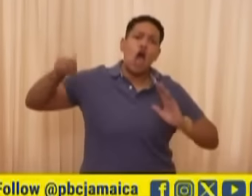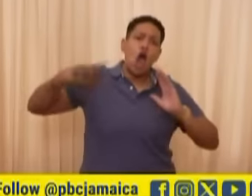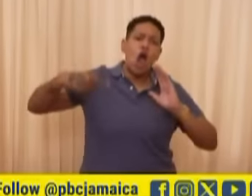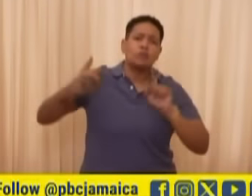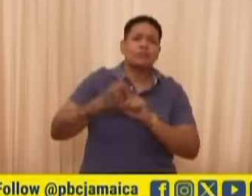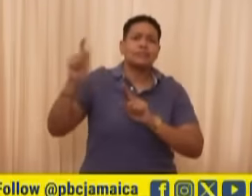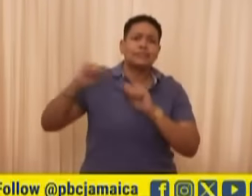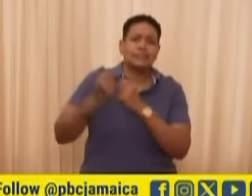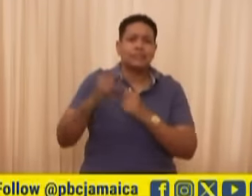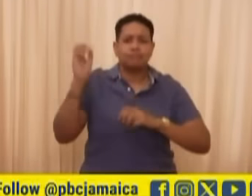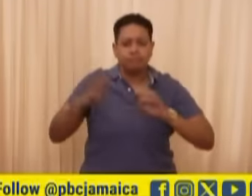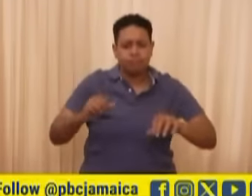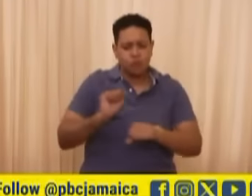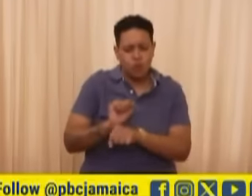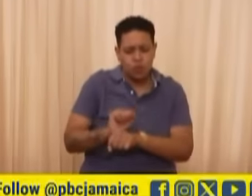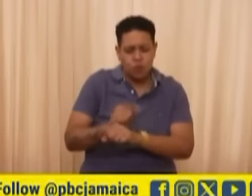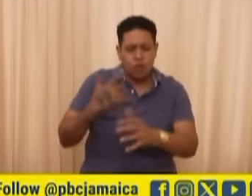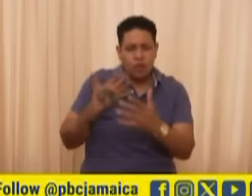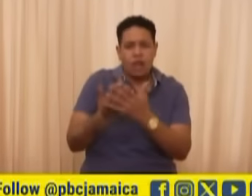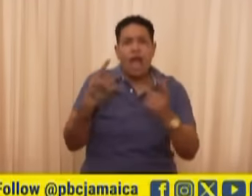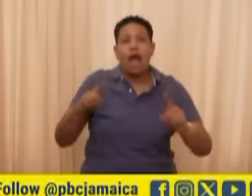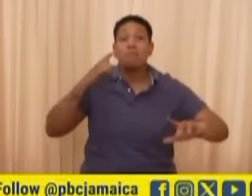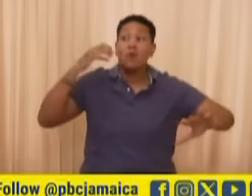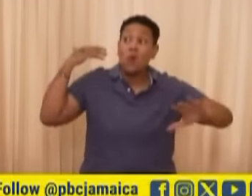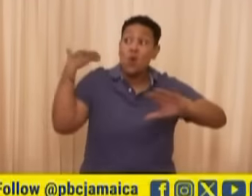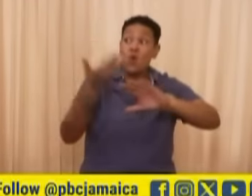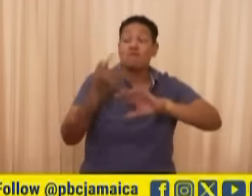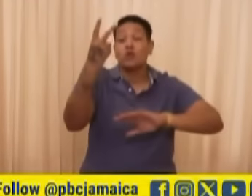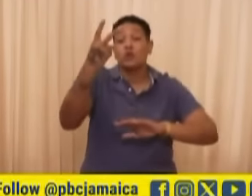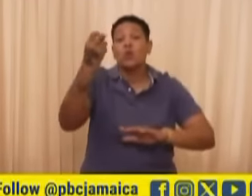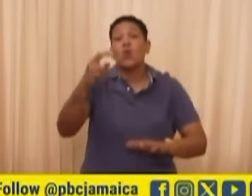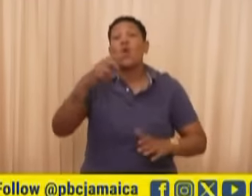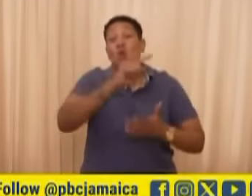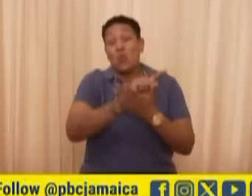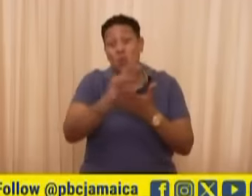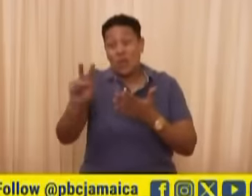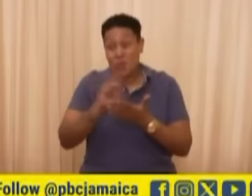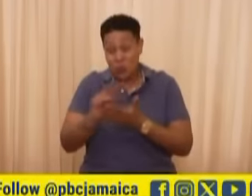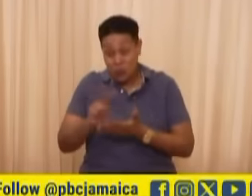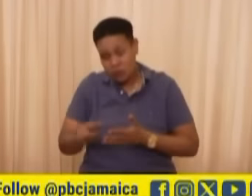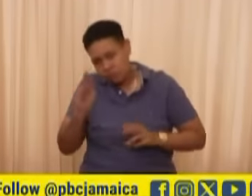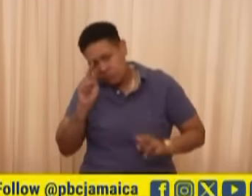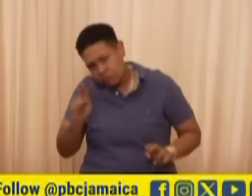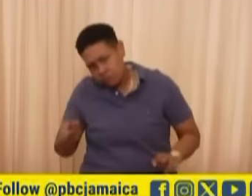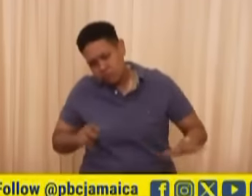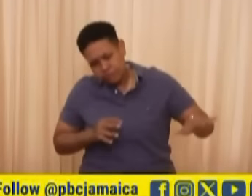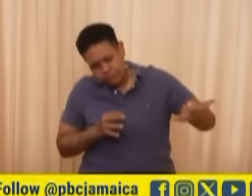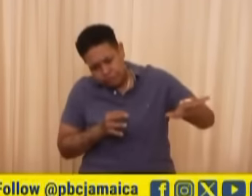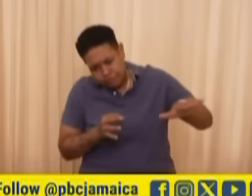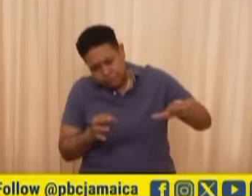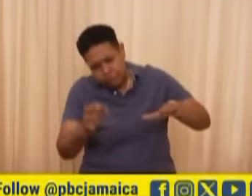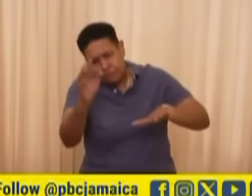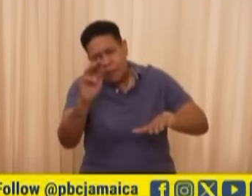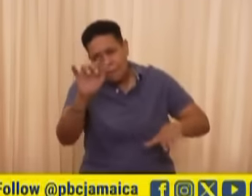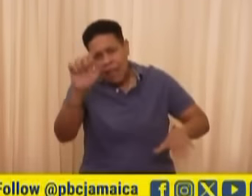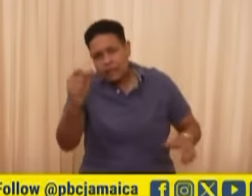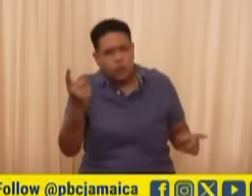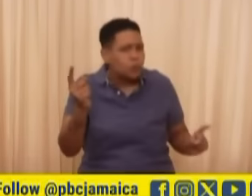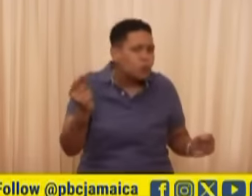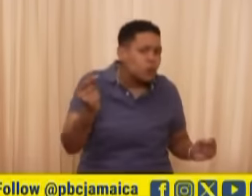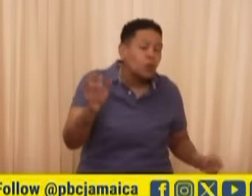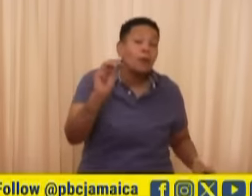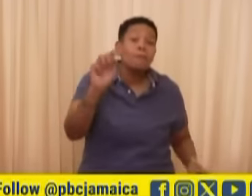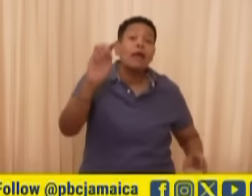that he and his team have been putting in, certainly over the last 2 or so weeks, in monitoring this critical weather system. The